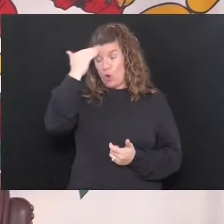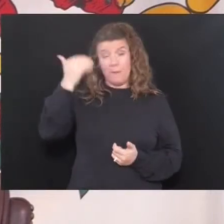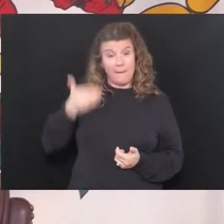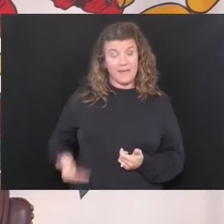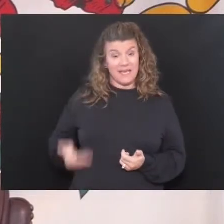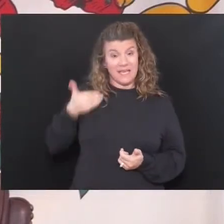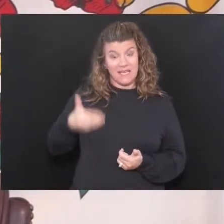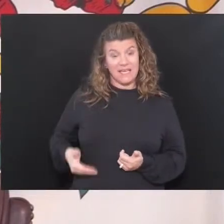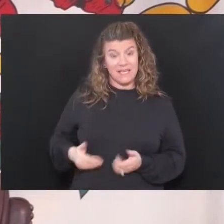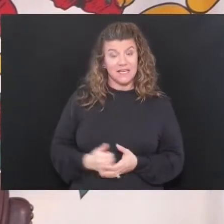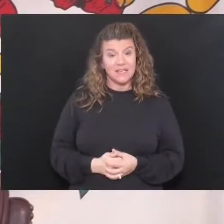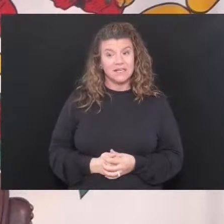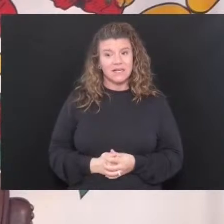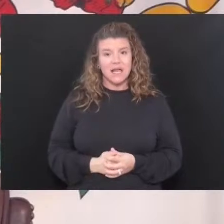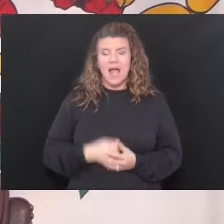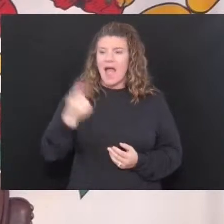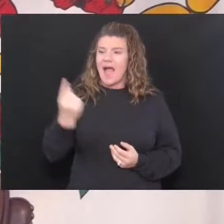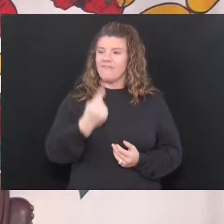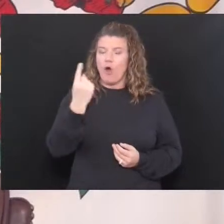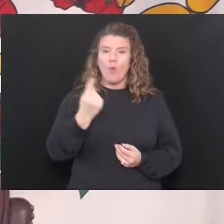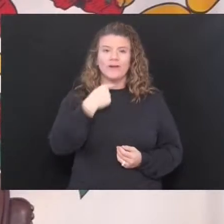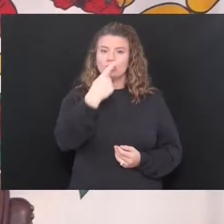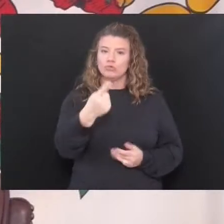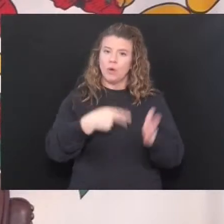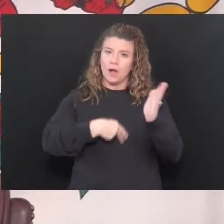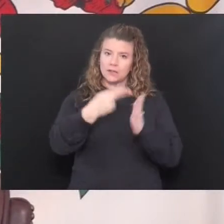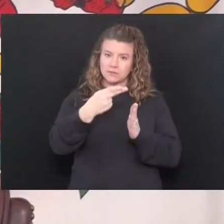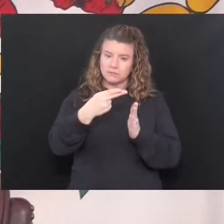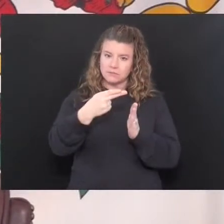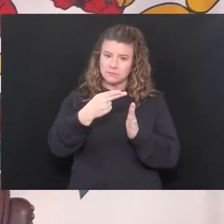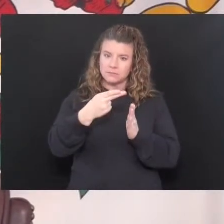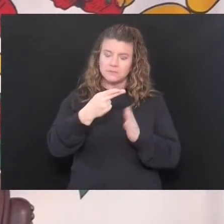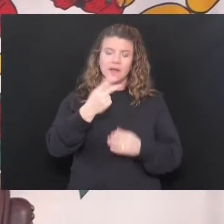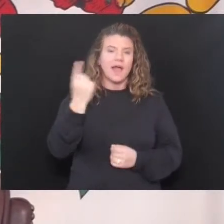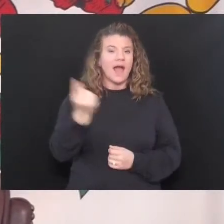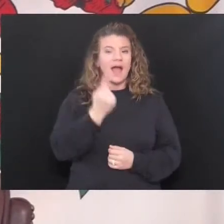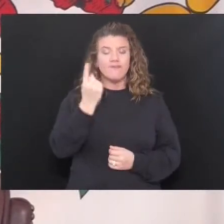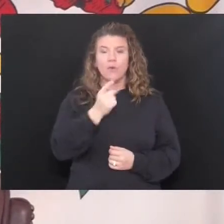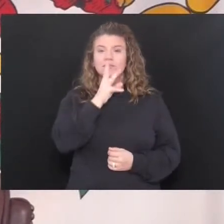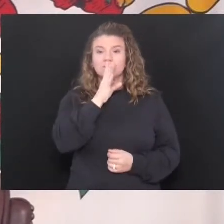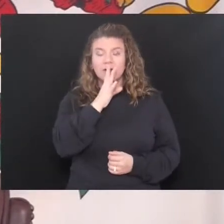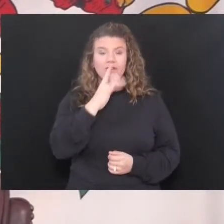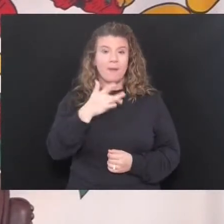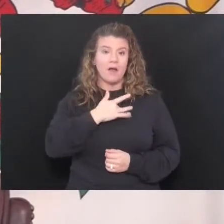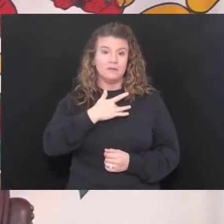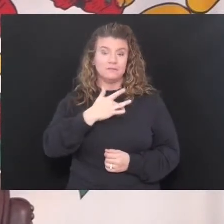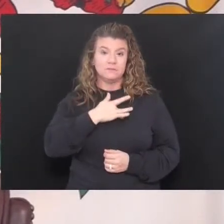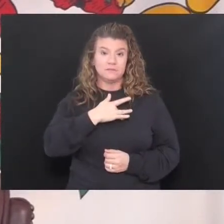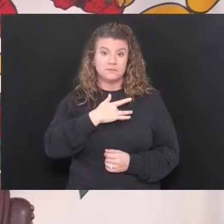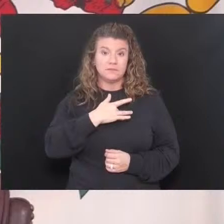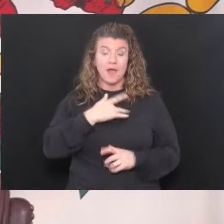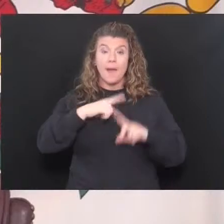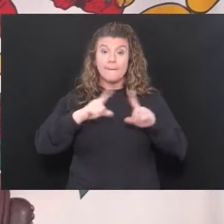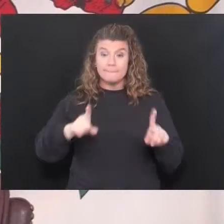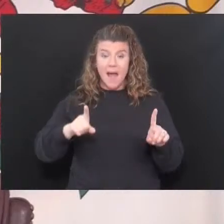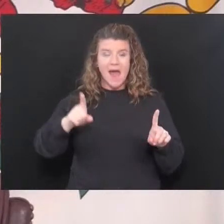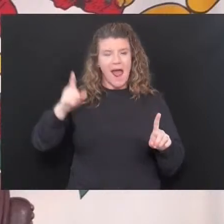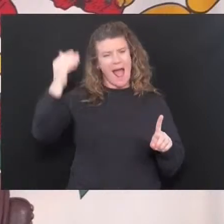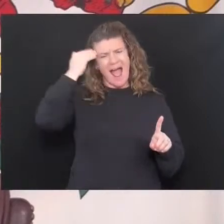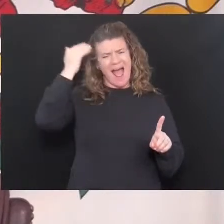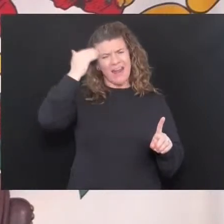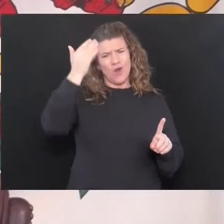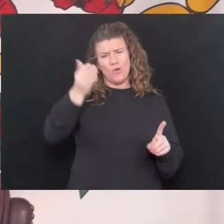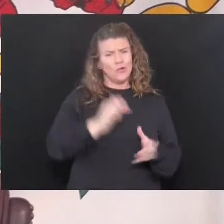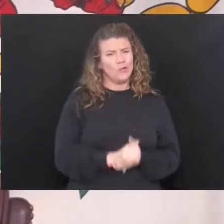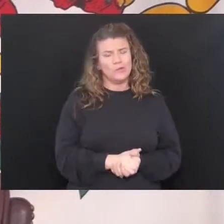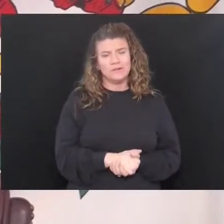this. I've always told you the truth. I've always spoken from my heart. But I know you, West